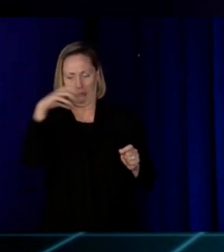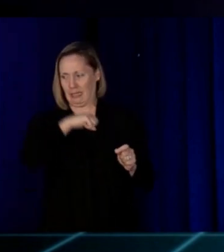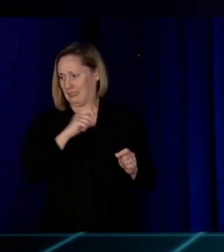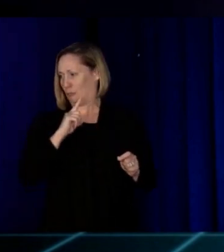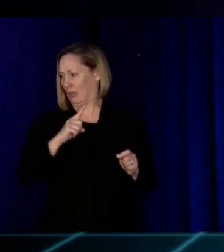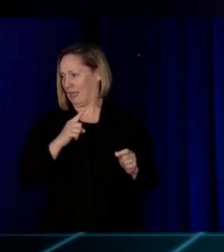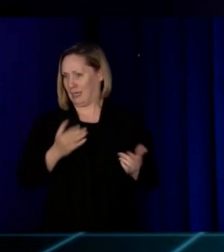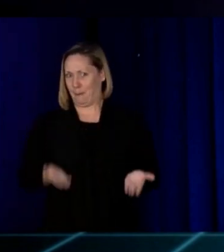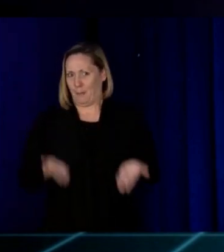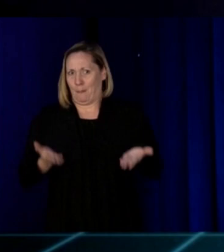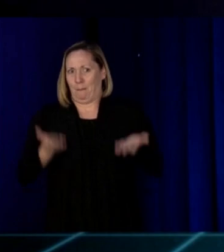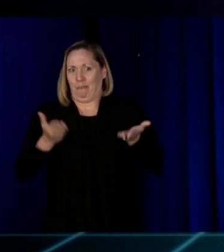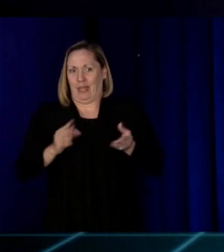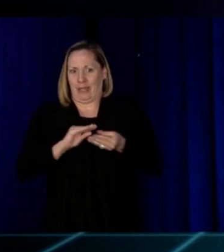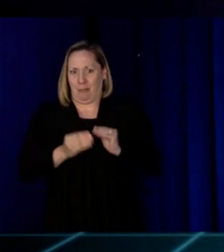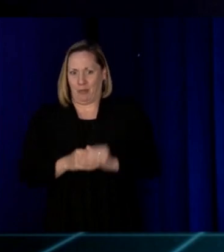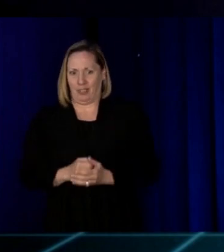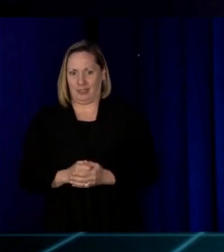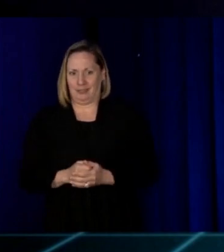pump that number up.